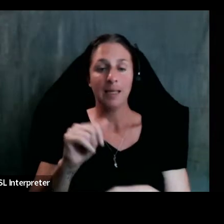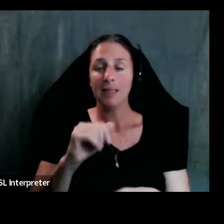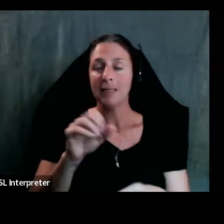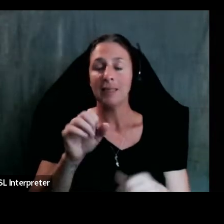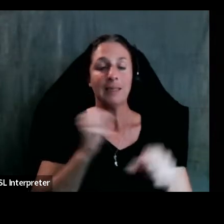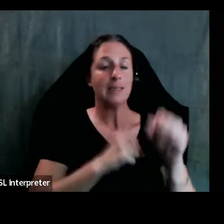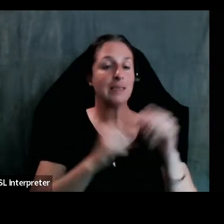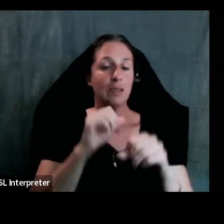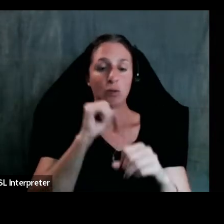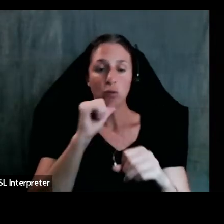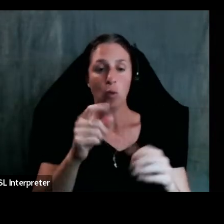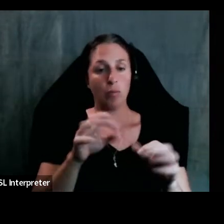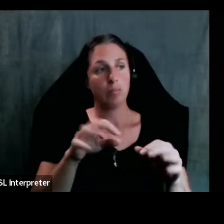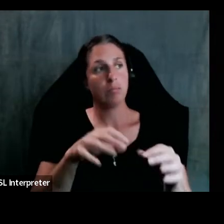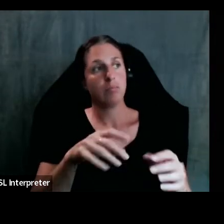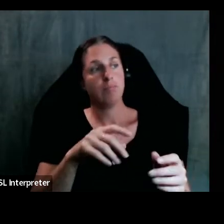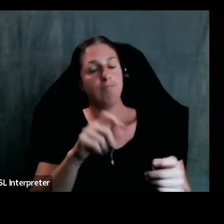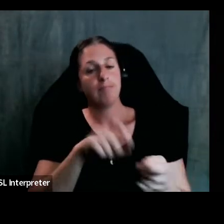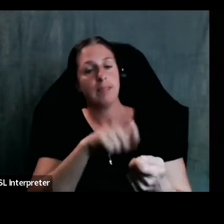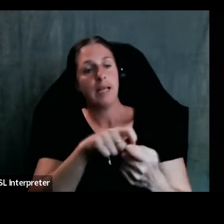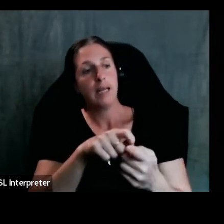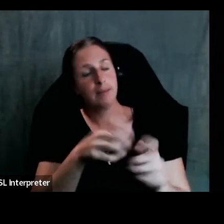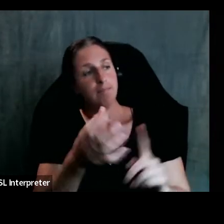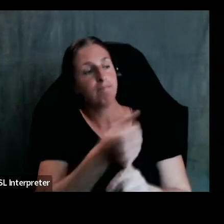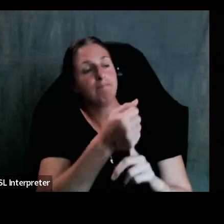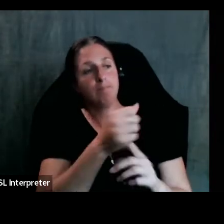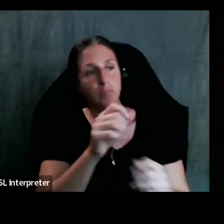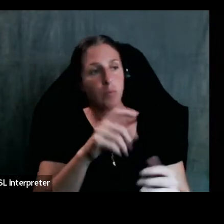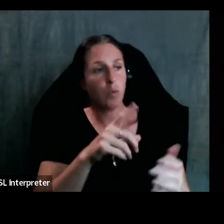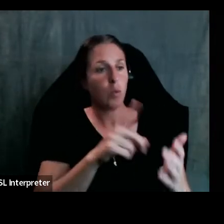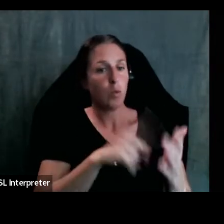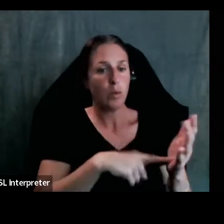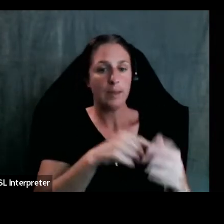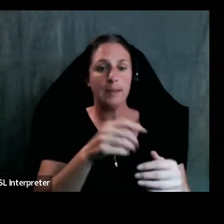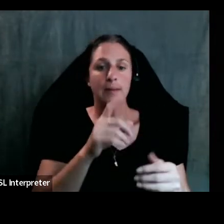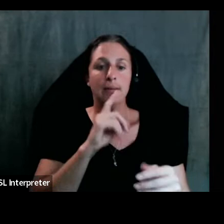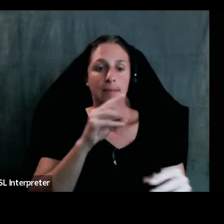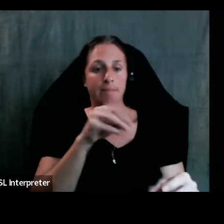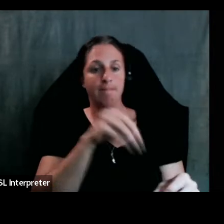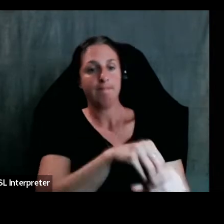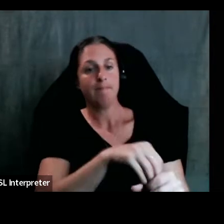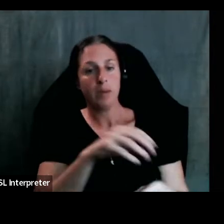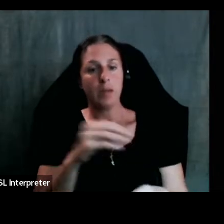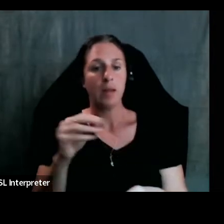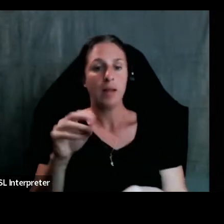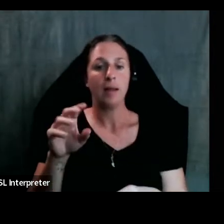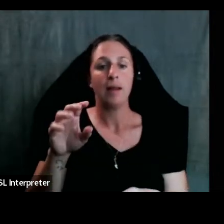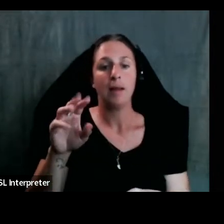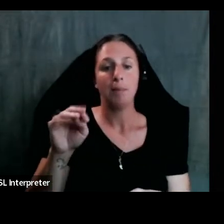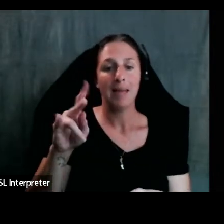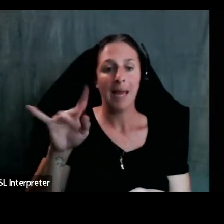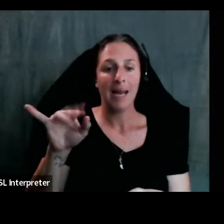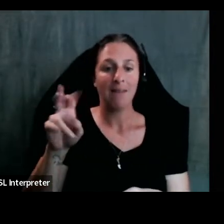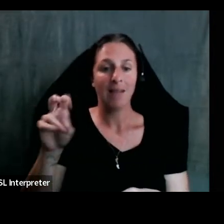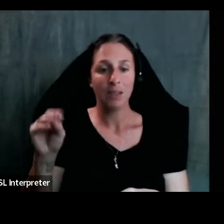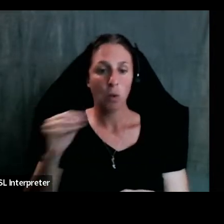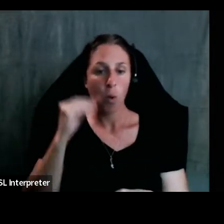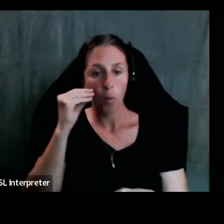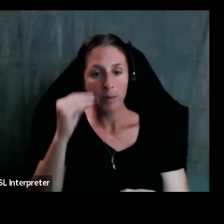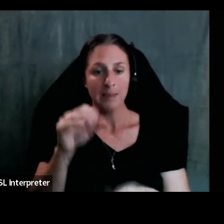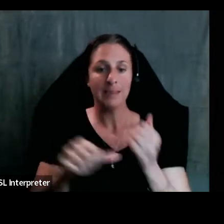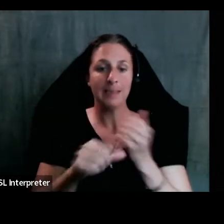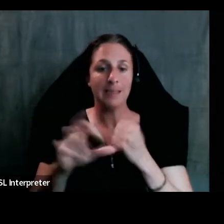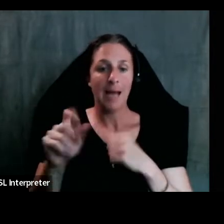necessarily reflect the numbers caught in the McKinney-Vento Homeless Assistance Act. San Mateo Union High School District has